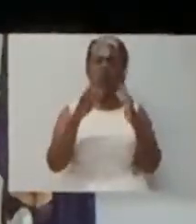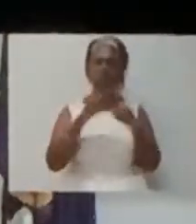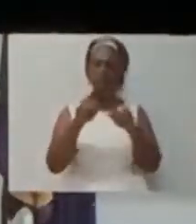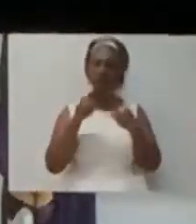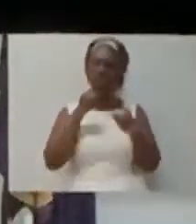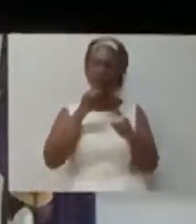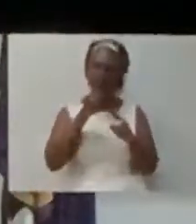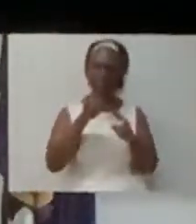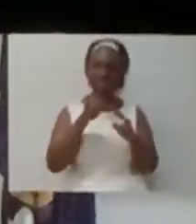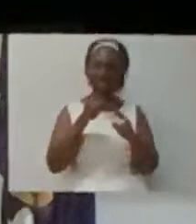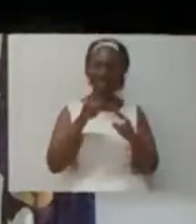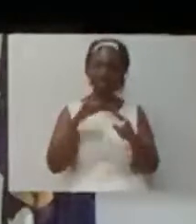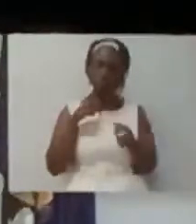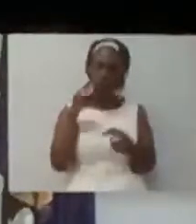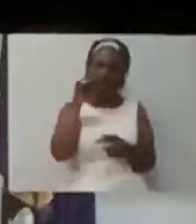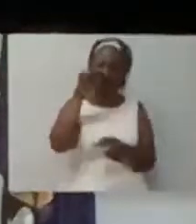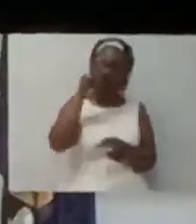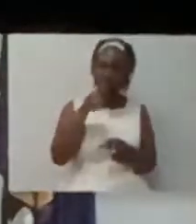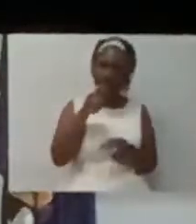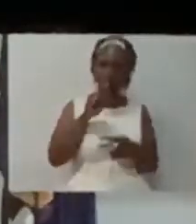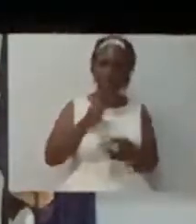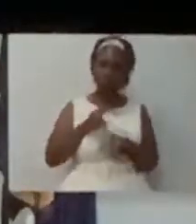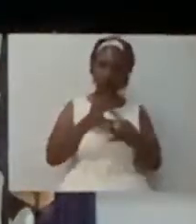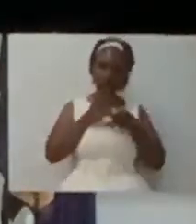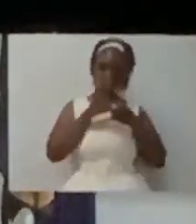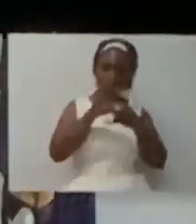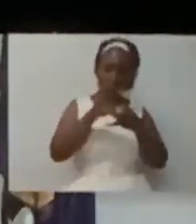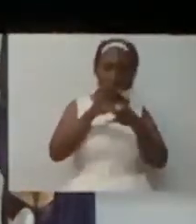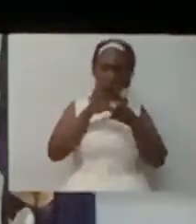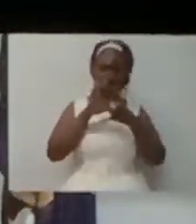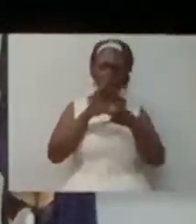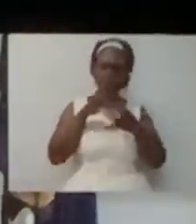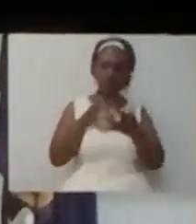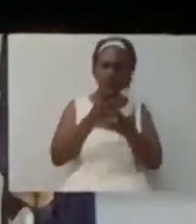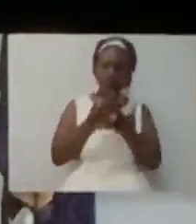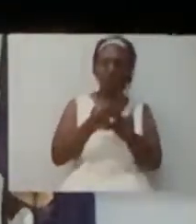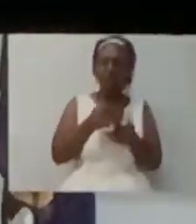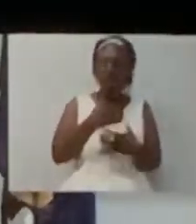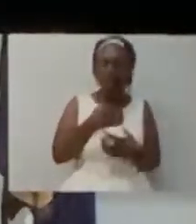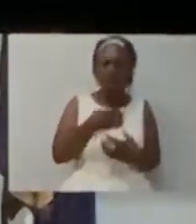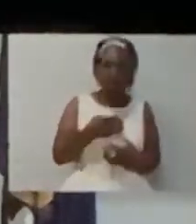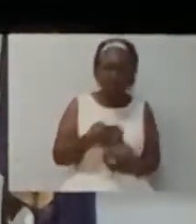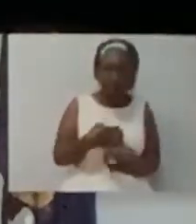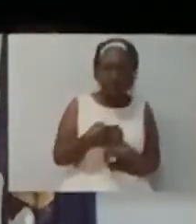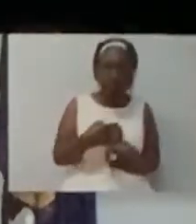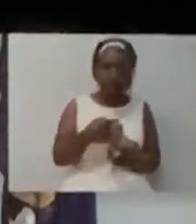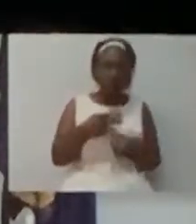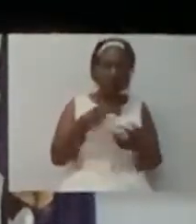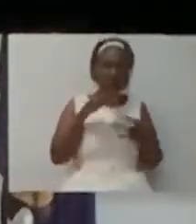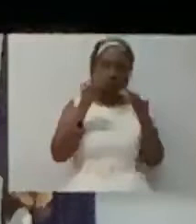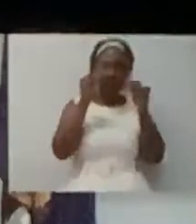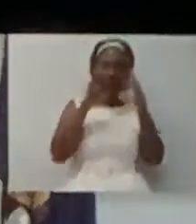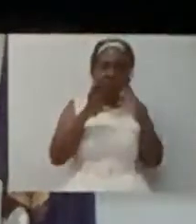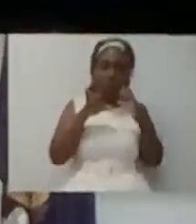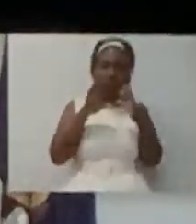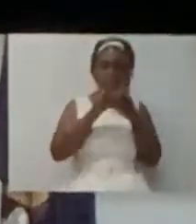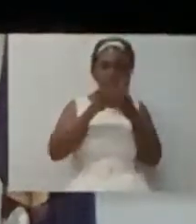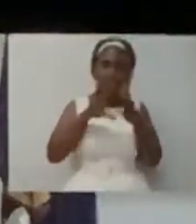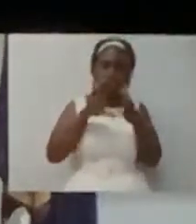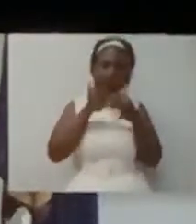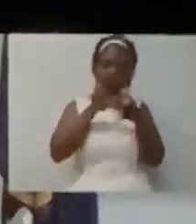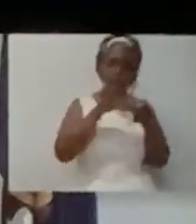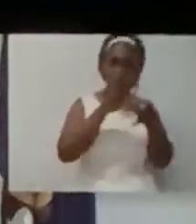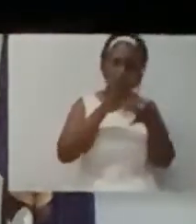at the heart of every day, we need human connection. We yearn for the connection of teacher